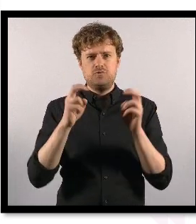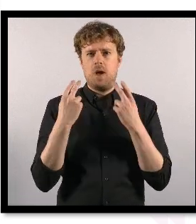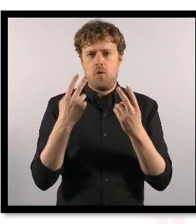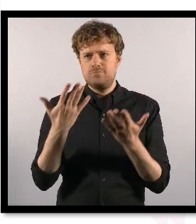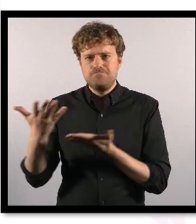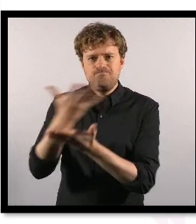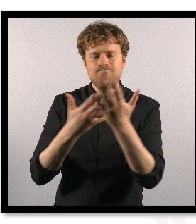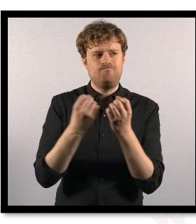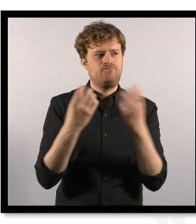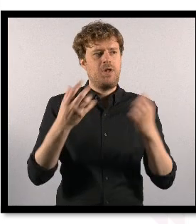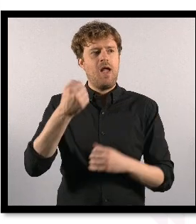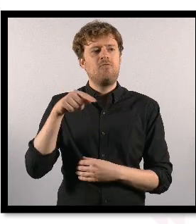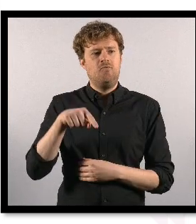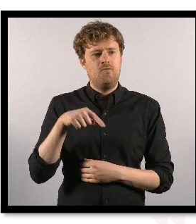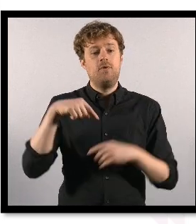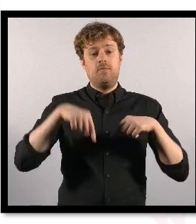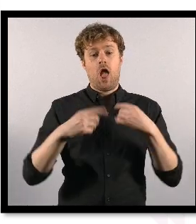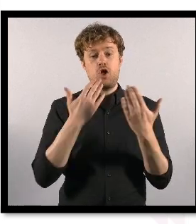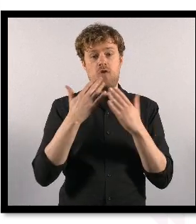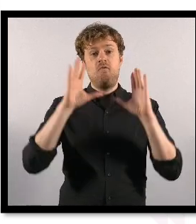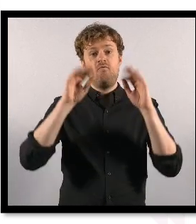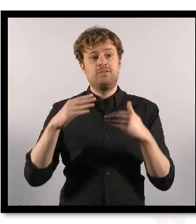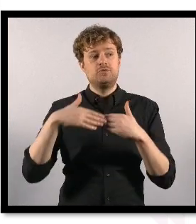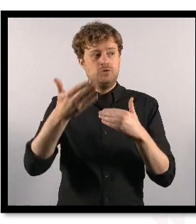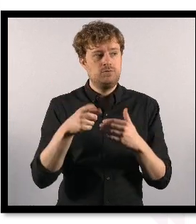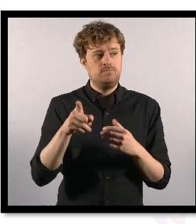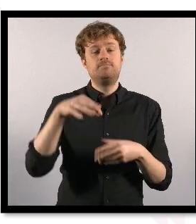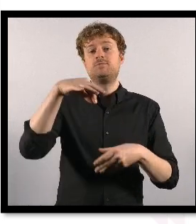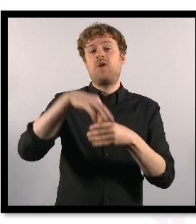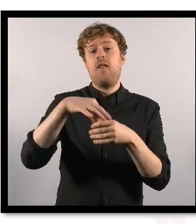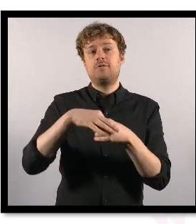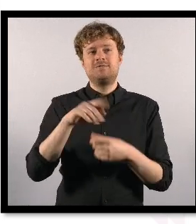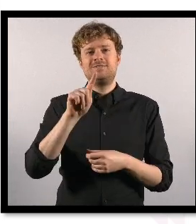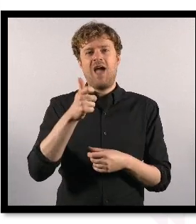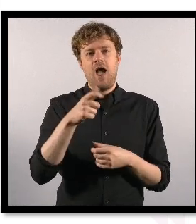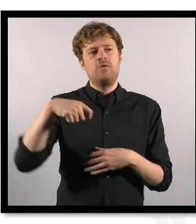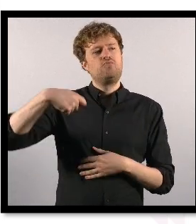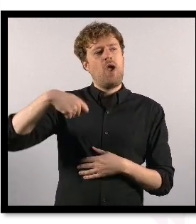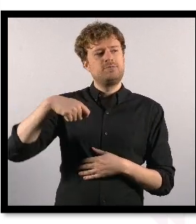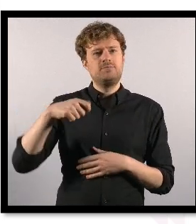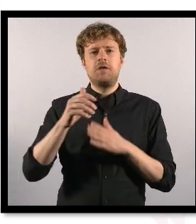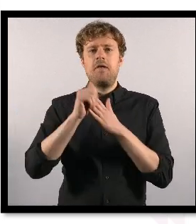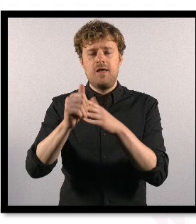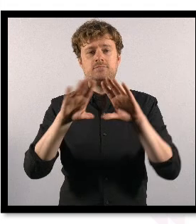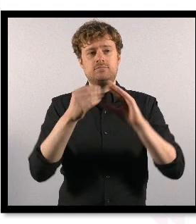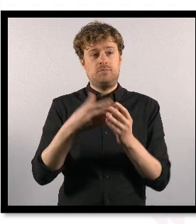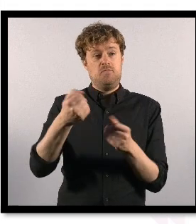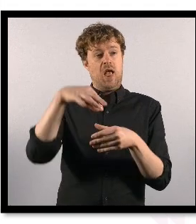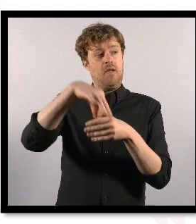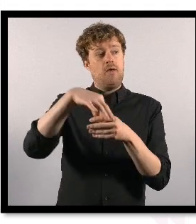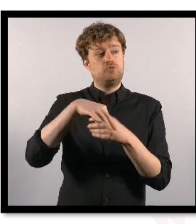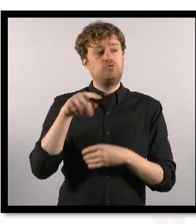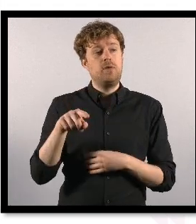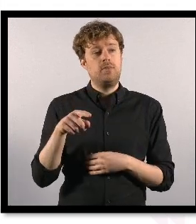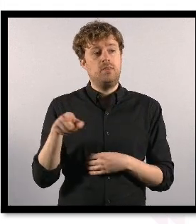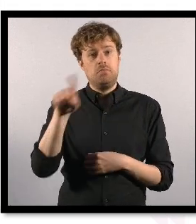new tags that we're going to bring up, do apply, do self-nominate, and nominate someone else from your peer. Going back to Dan Koch, be someone who is